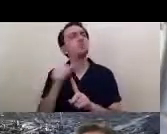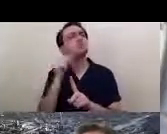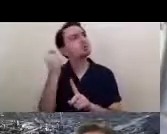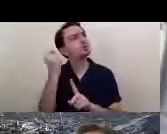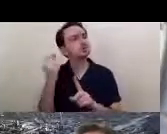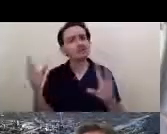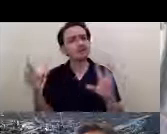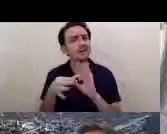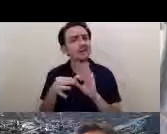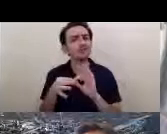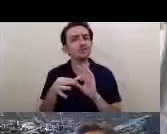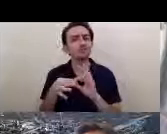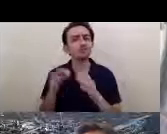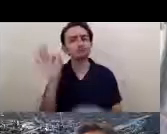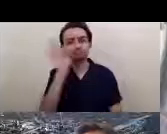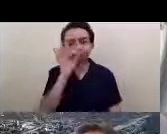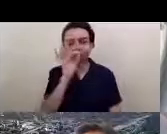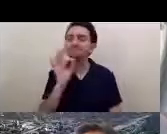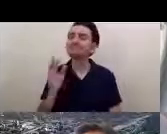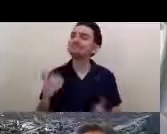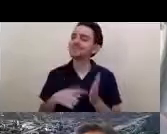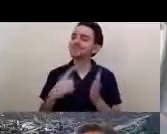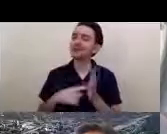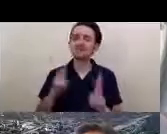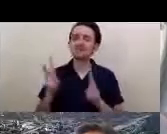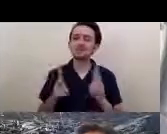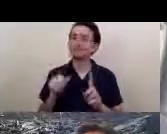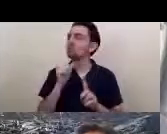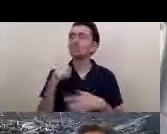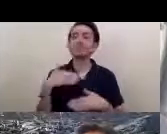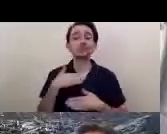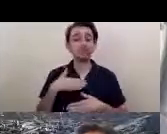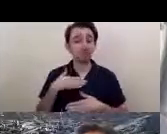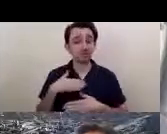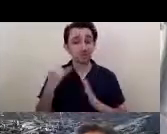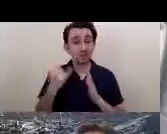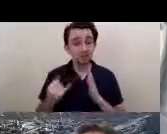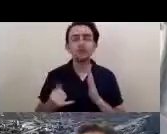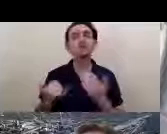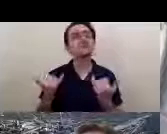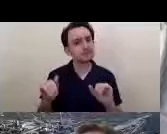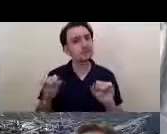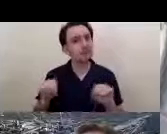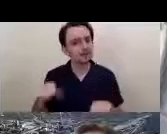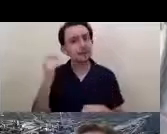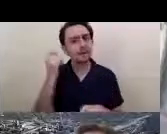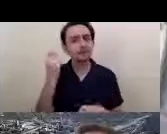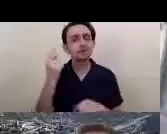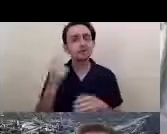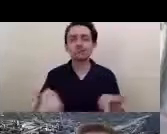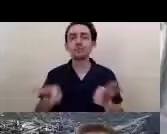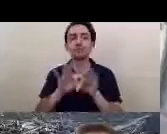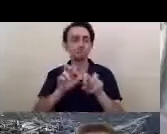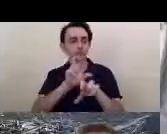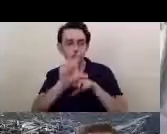who have no appreciation of the arts can understand why it's important that we invest in the arts when they understand that it means a job for